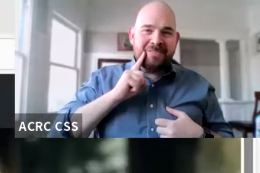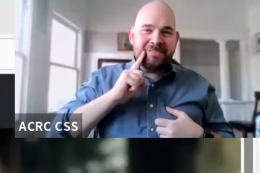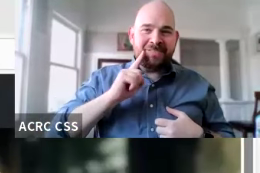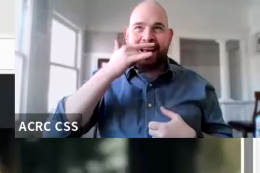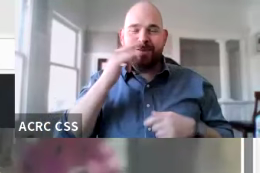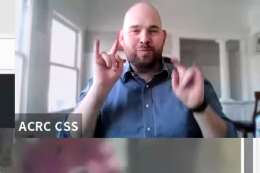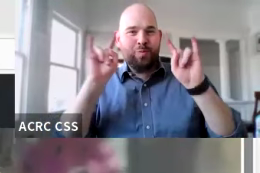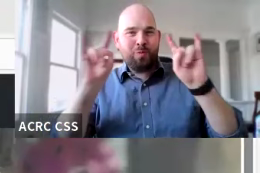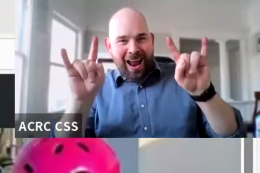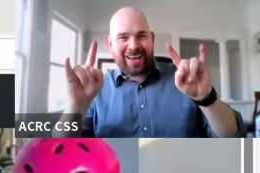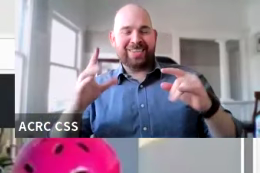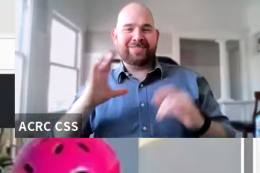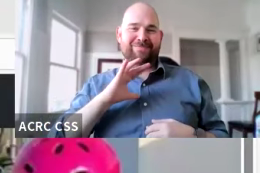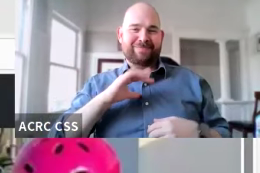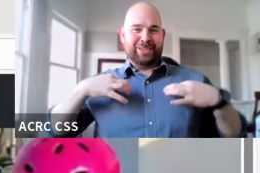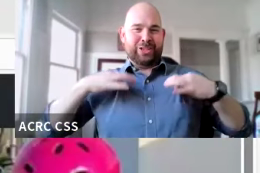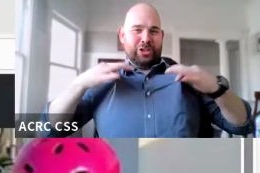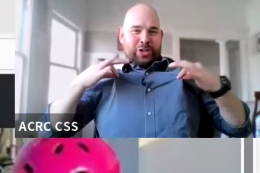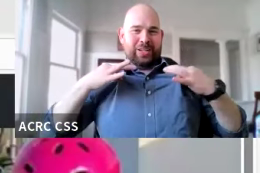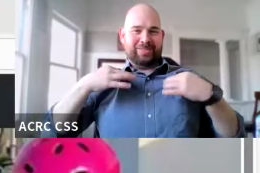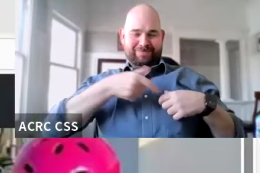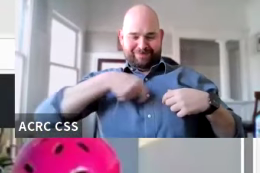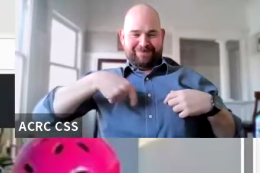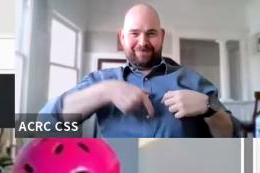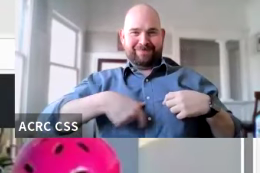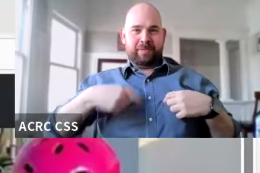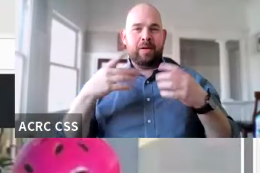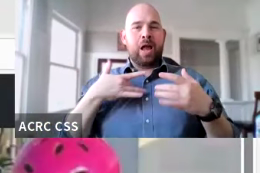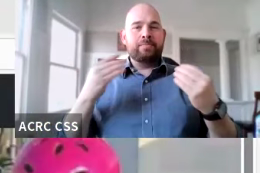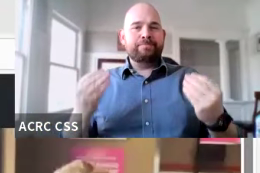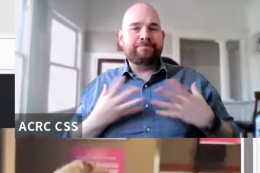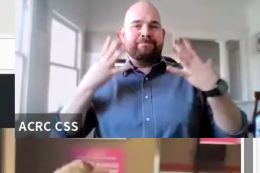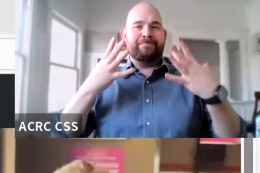So as you can see, there's shirts, Deaf Kids Rock,